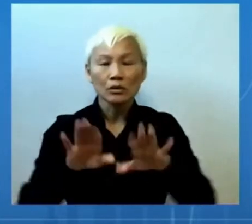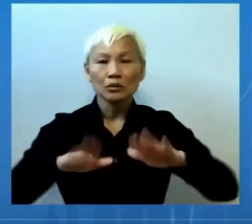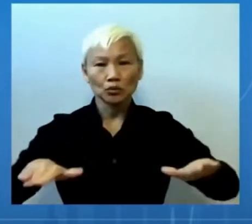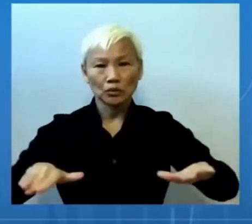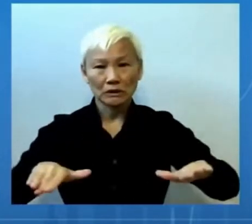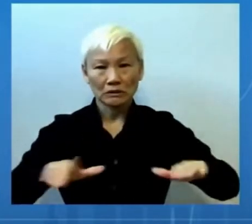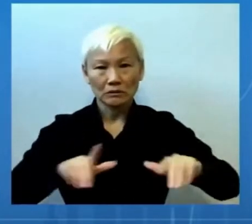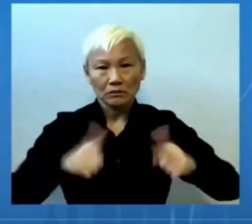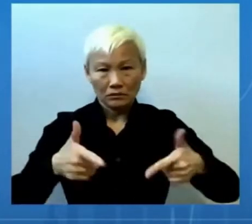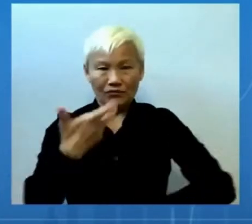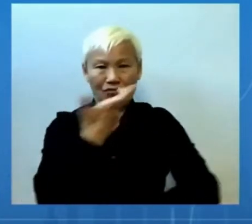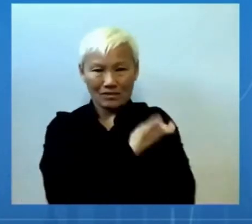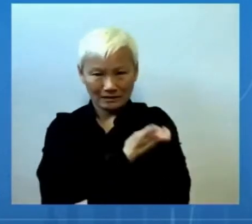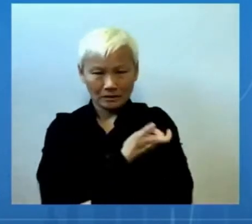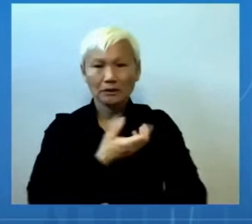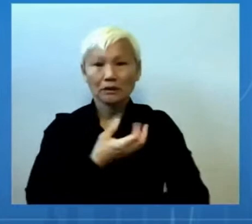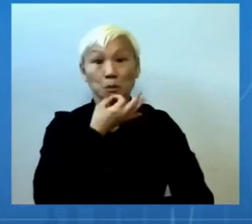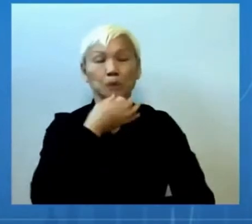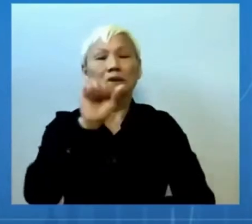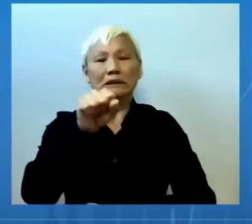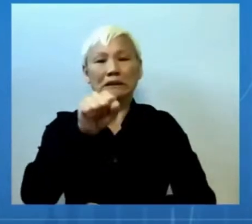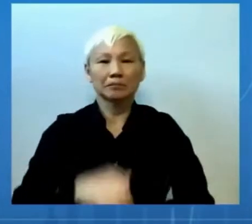please.